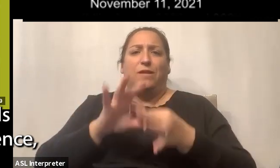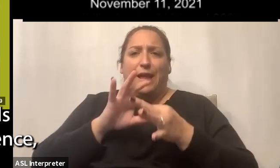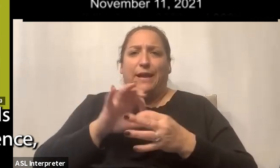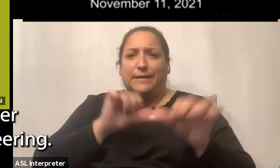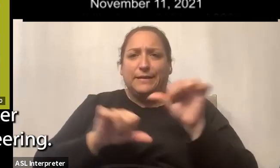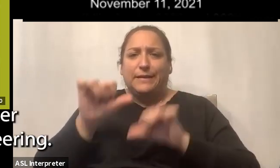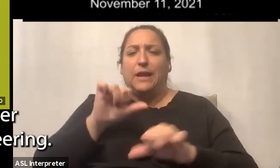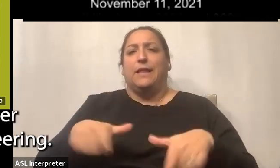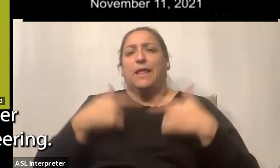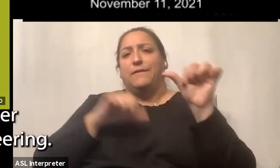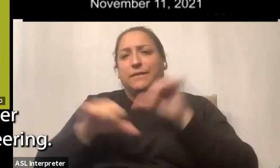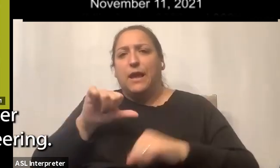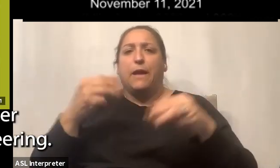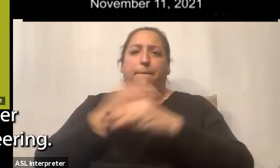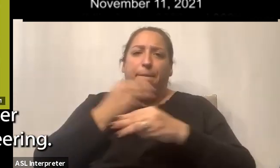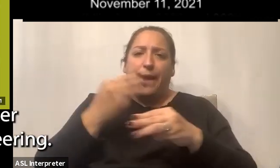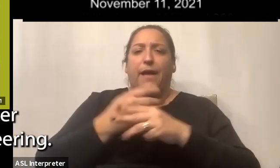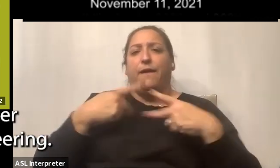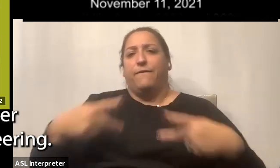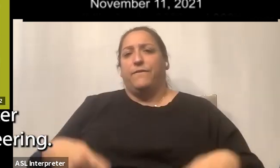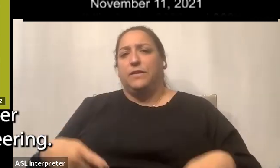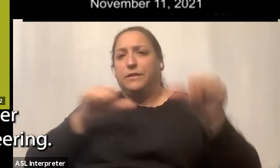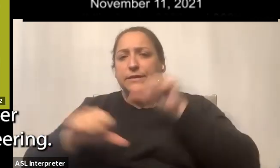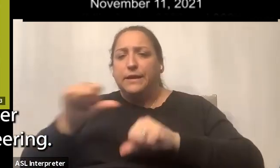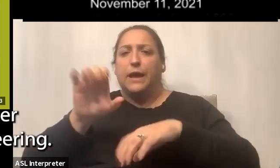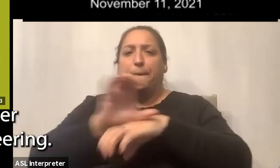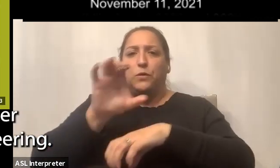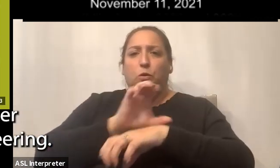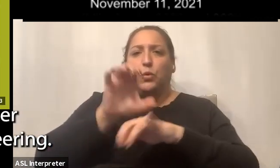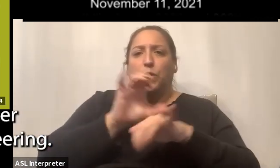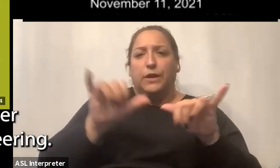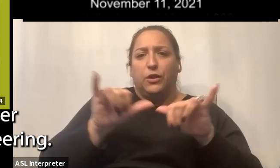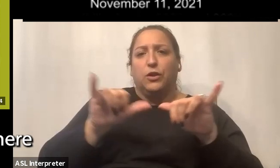life science, math, physical science, computer and